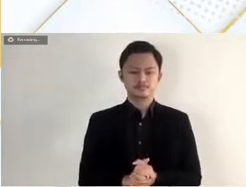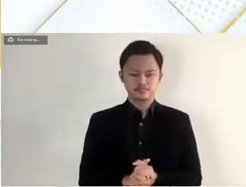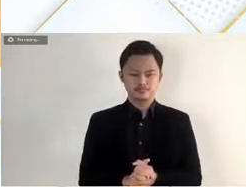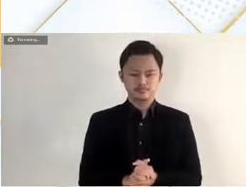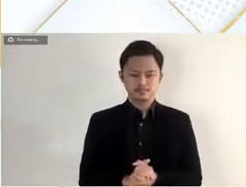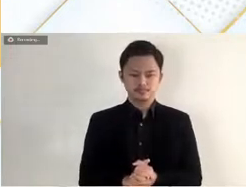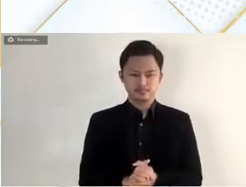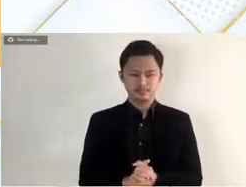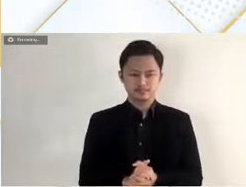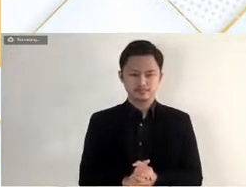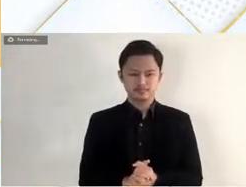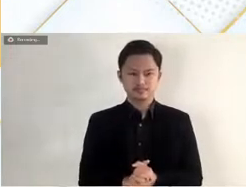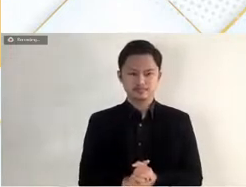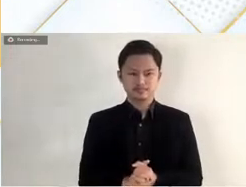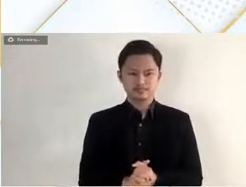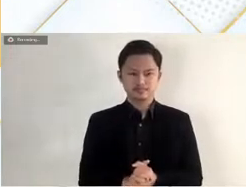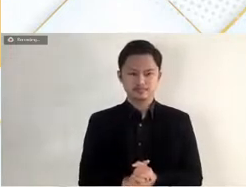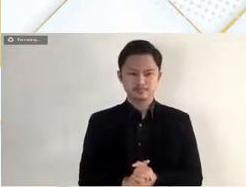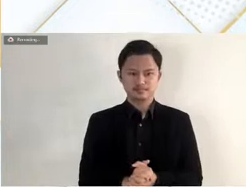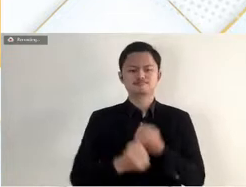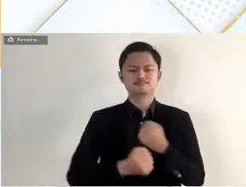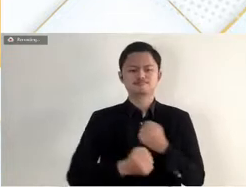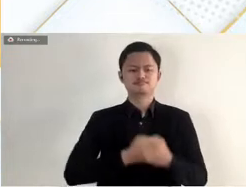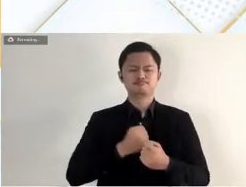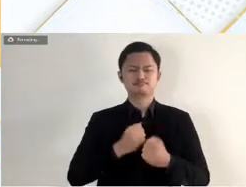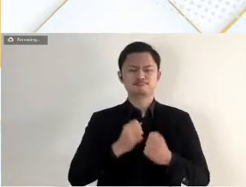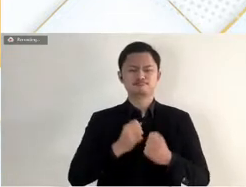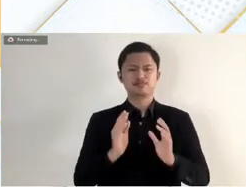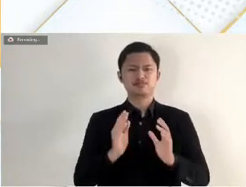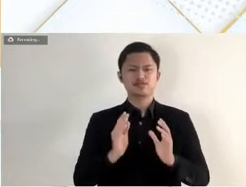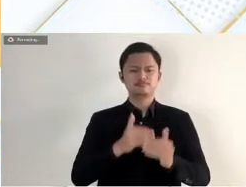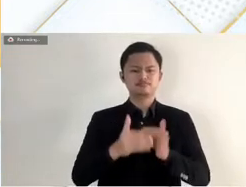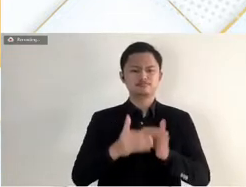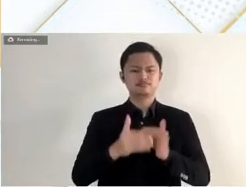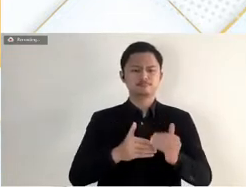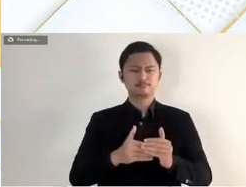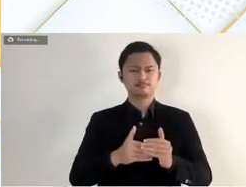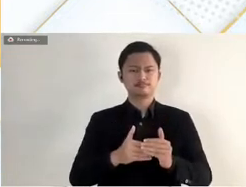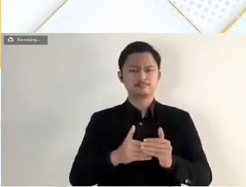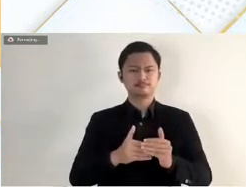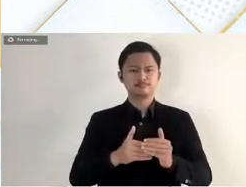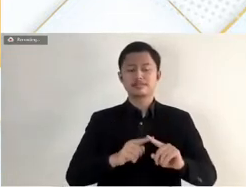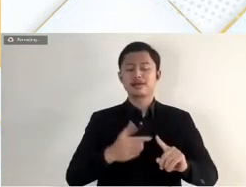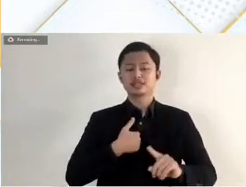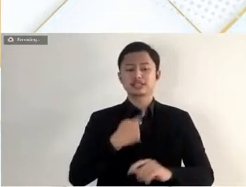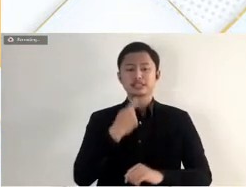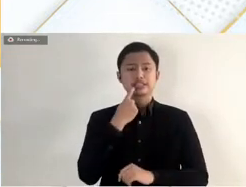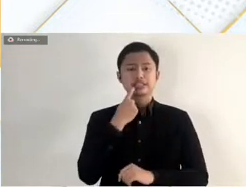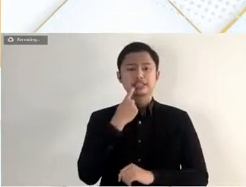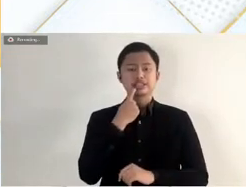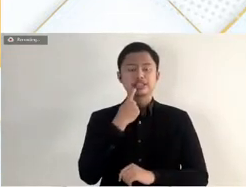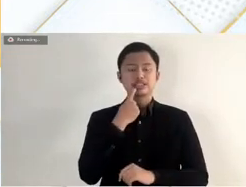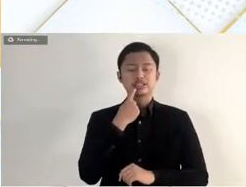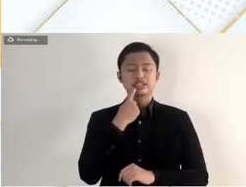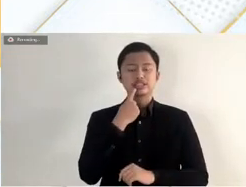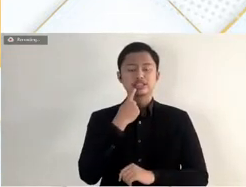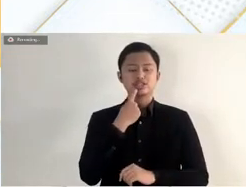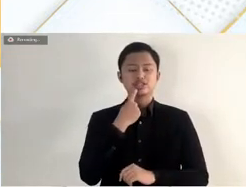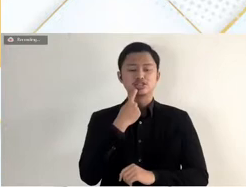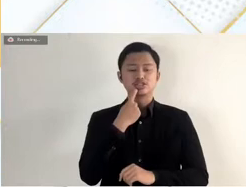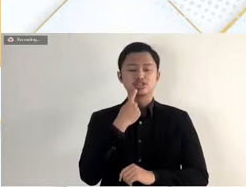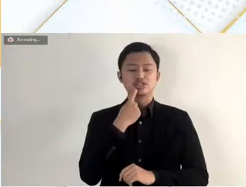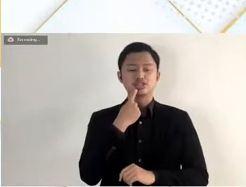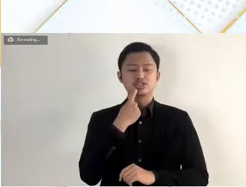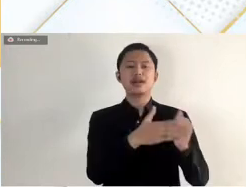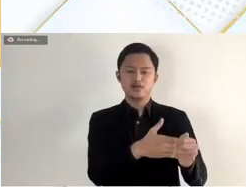colleague Major Vera Pasanga will elaborate, defense forces have. But I will try to just provide some broad guidance in